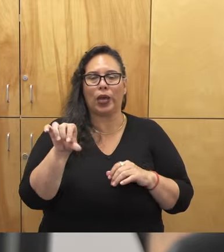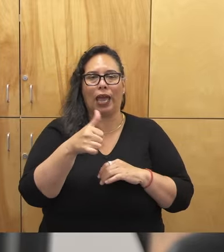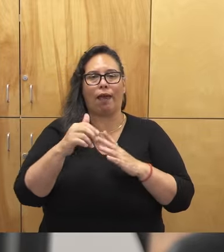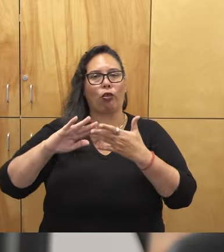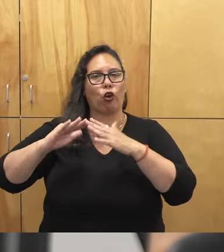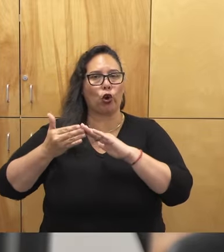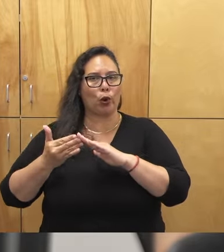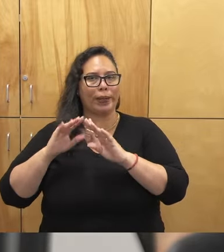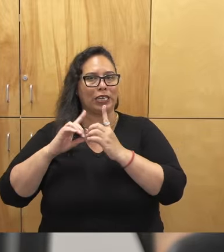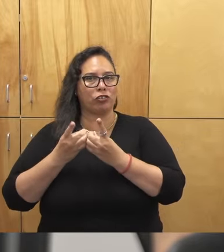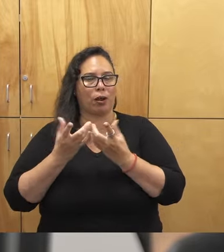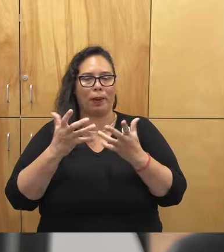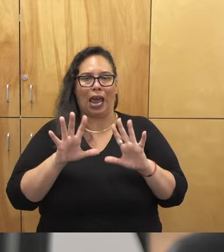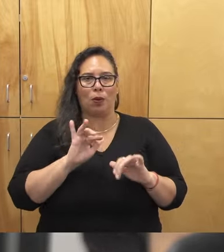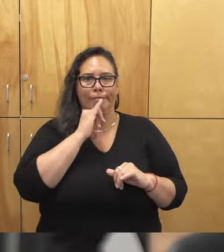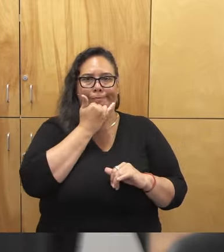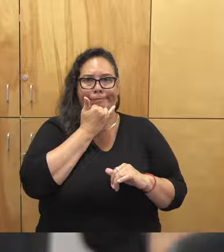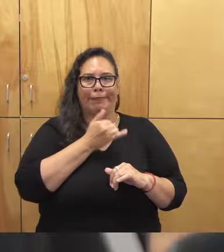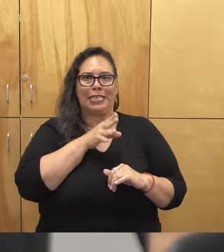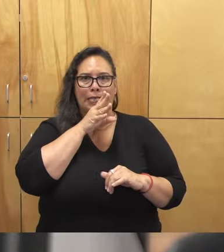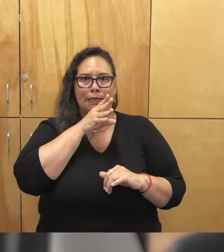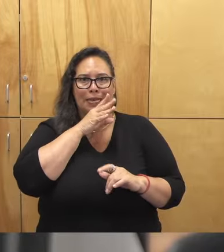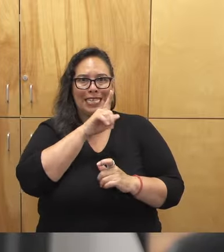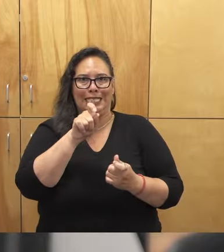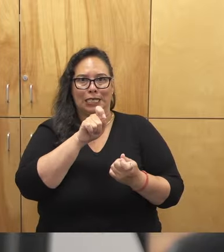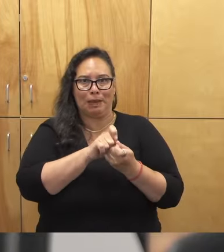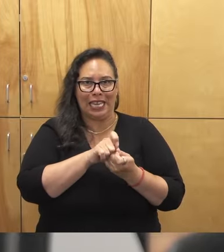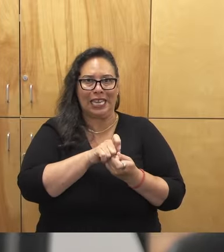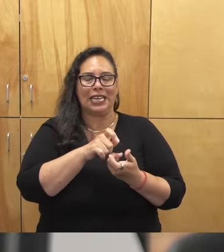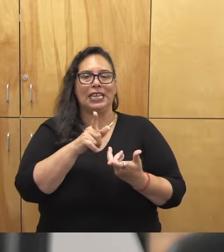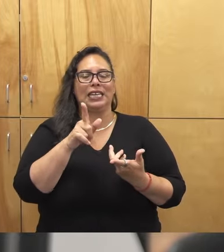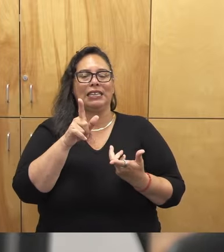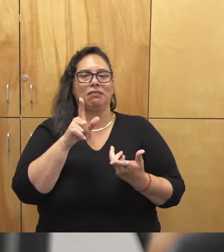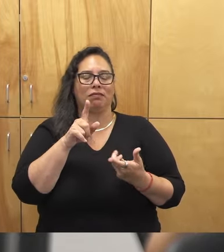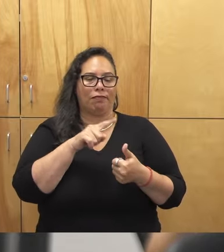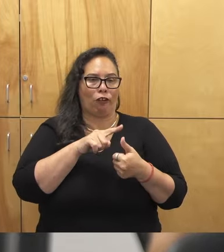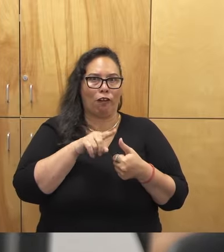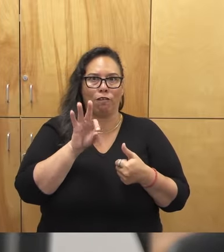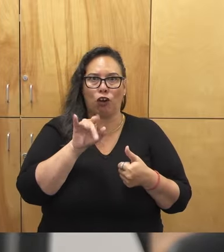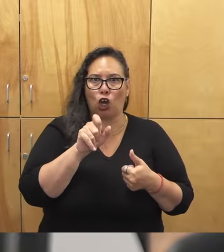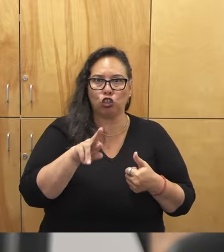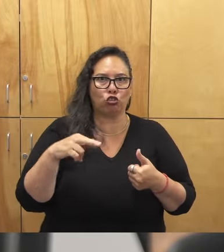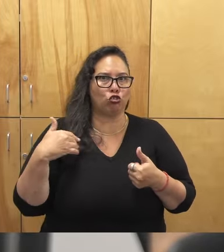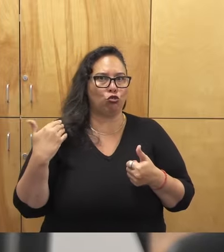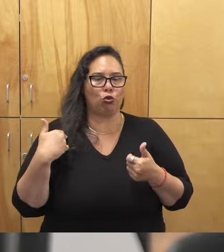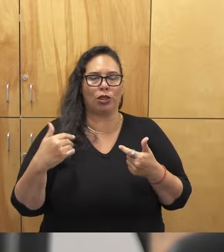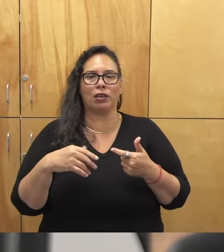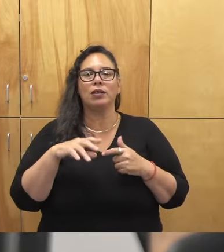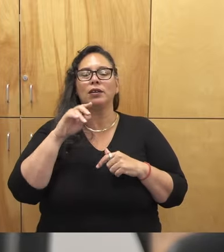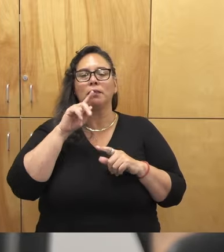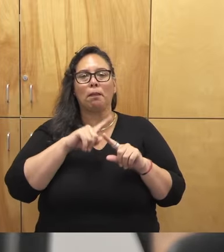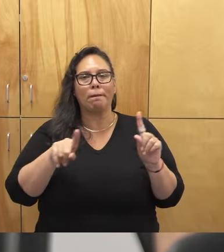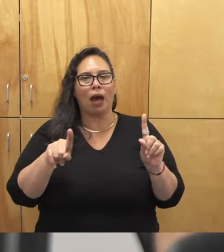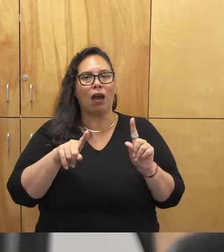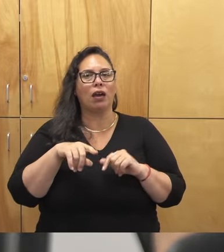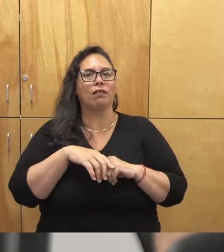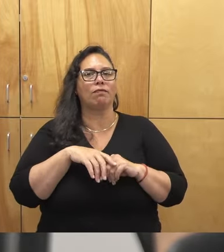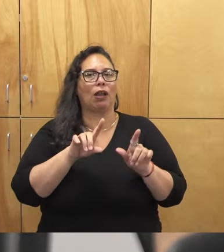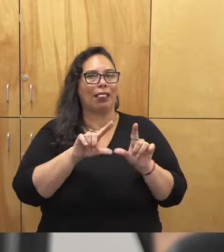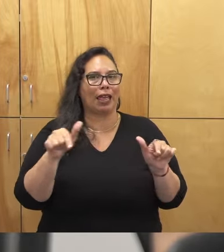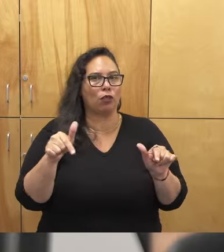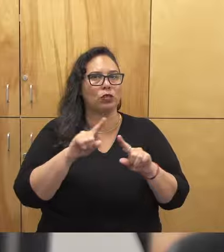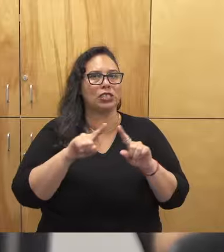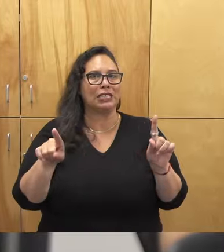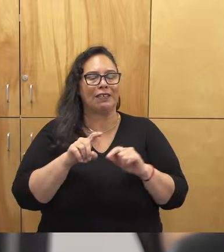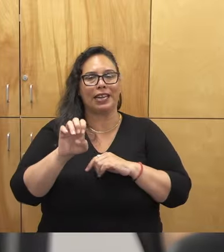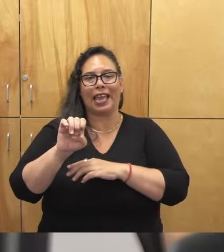districts. But I don't want to misspeak in regards specifically, does it foster youth? Does it disaggregate? But definitely for language and different